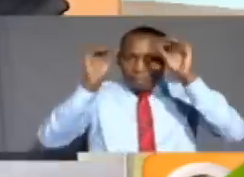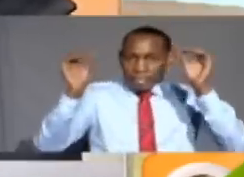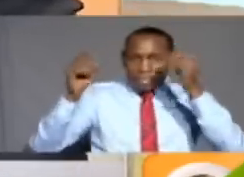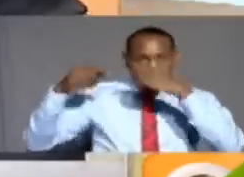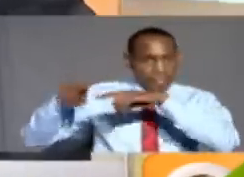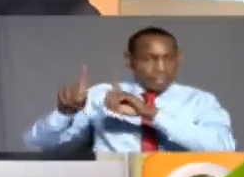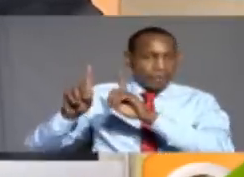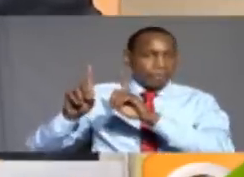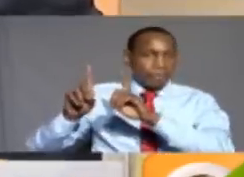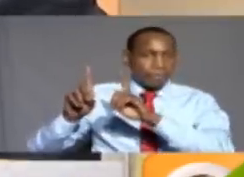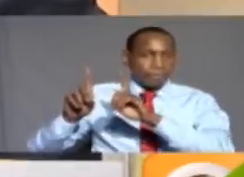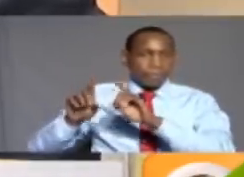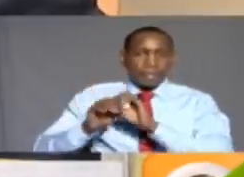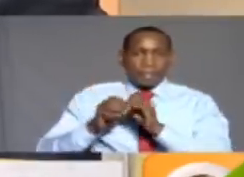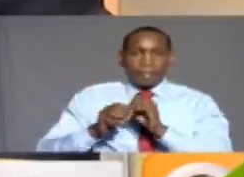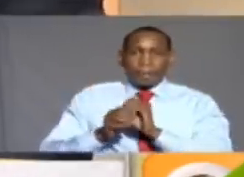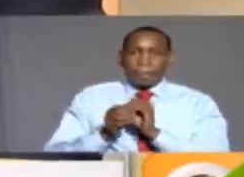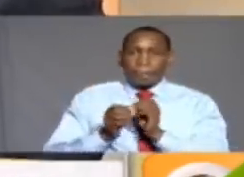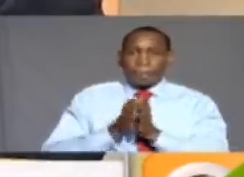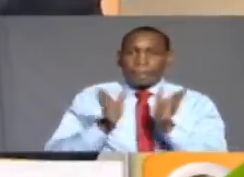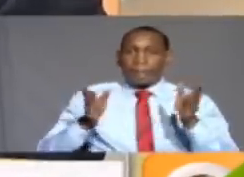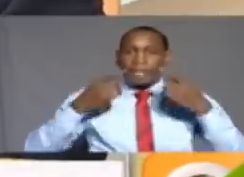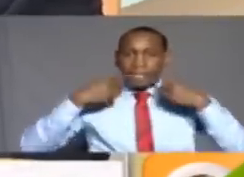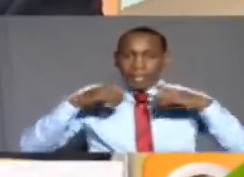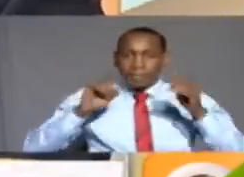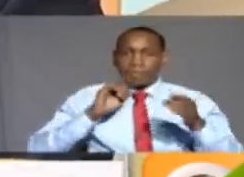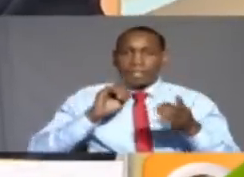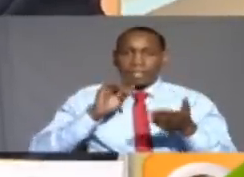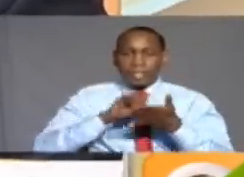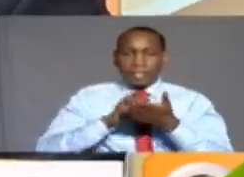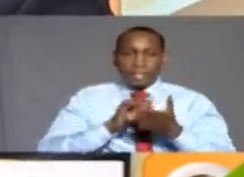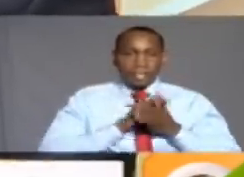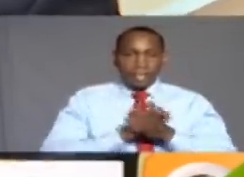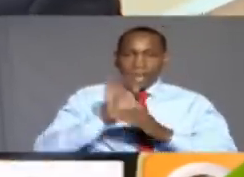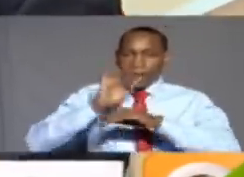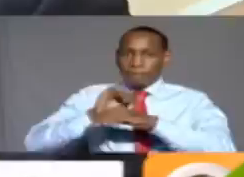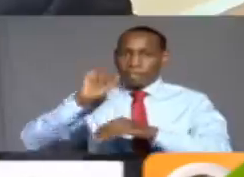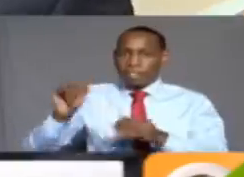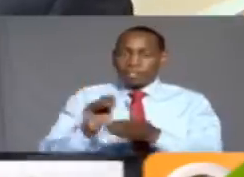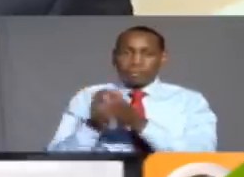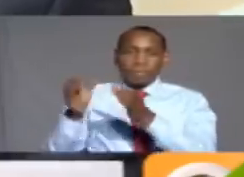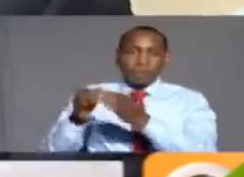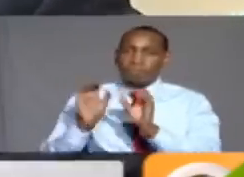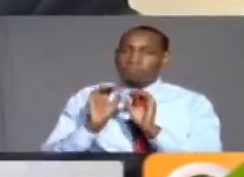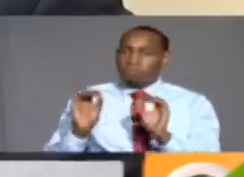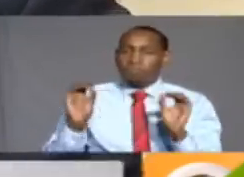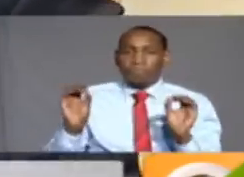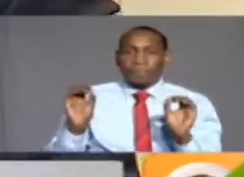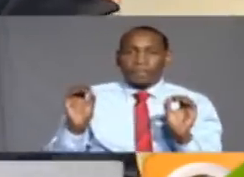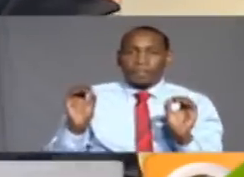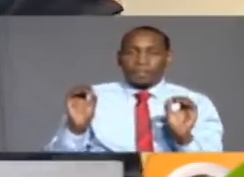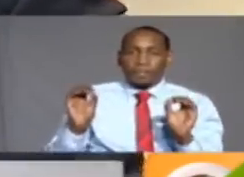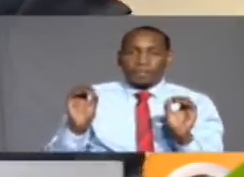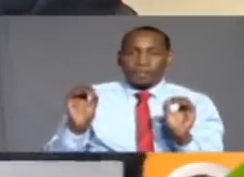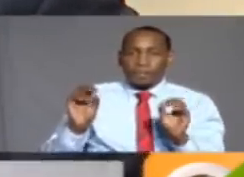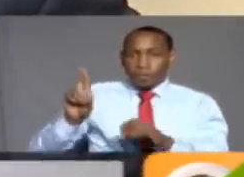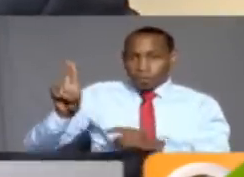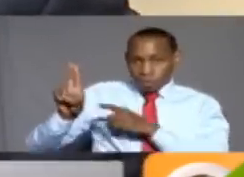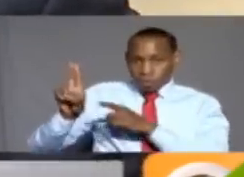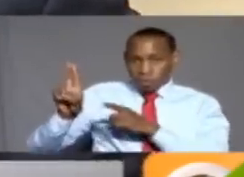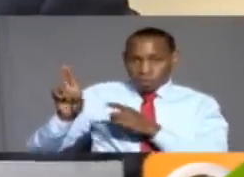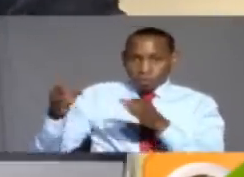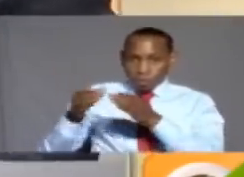himself publicly stated that this handshake is not affecting Jubilee at all. He is the party